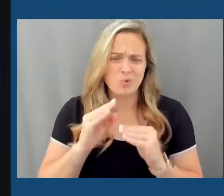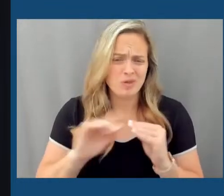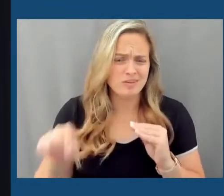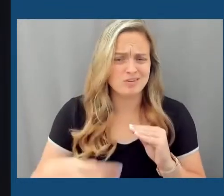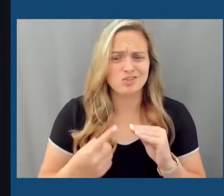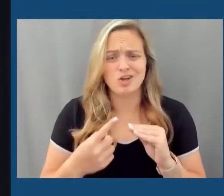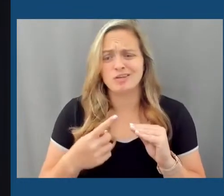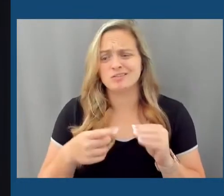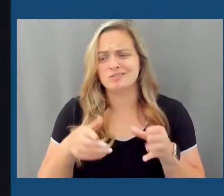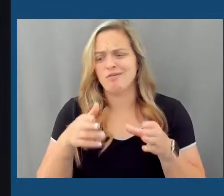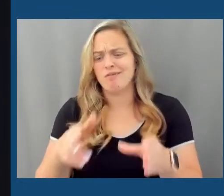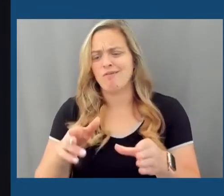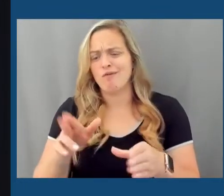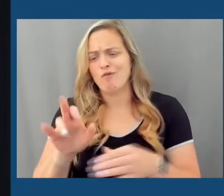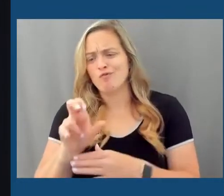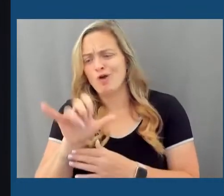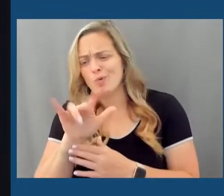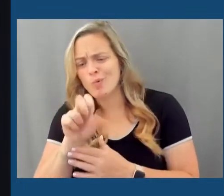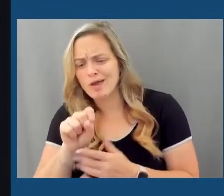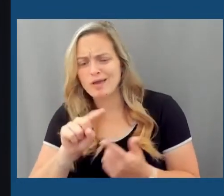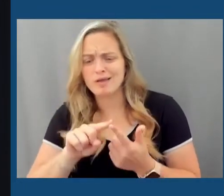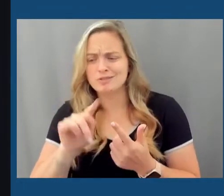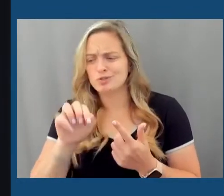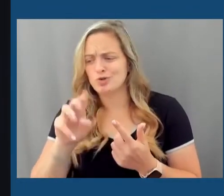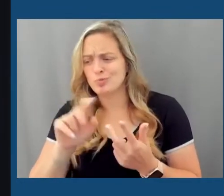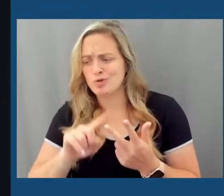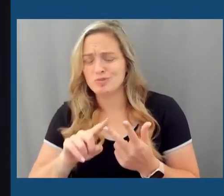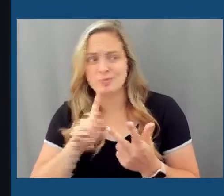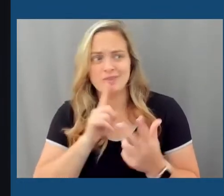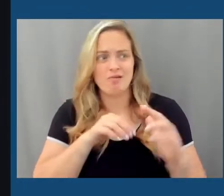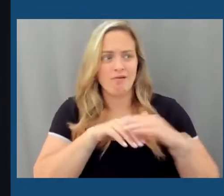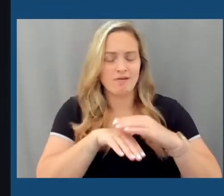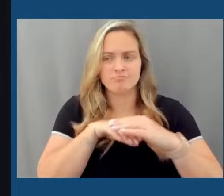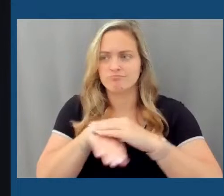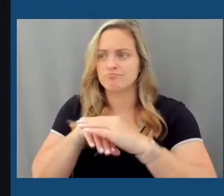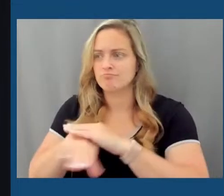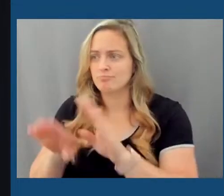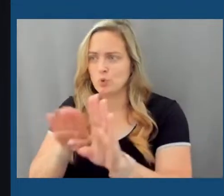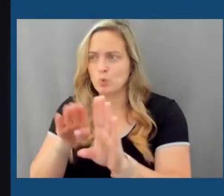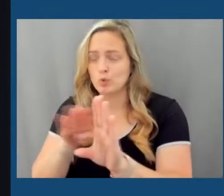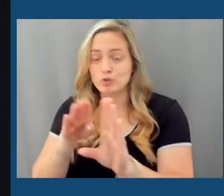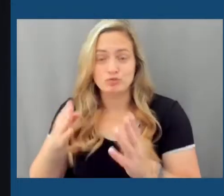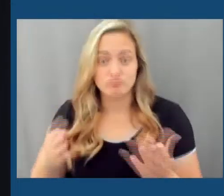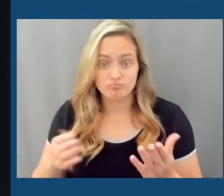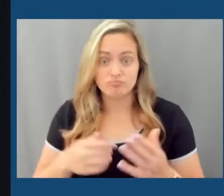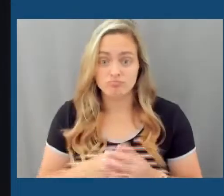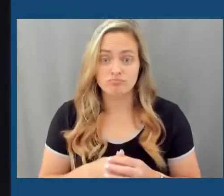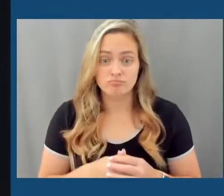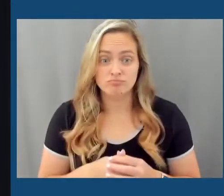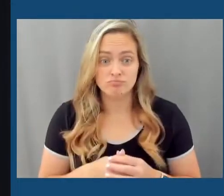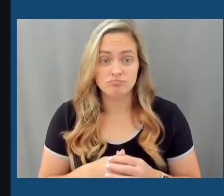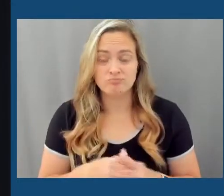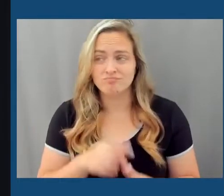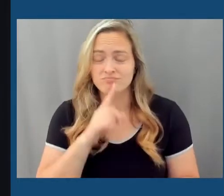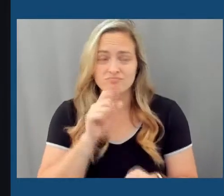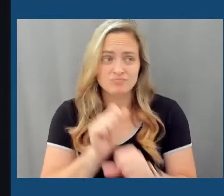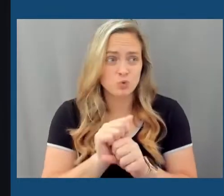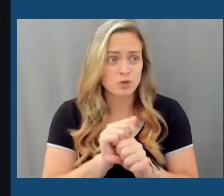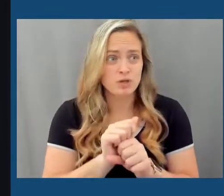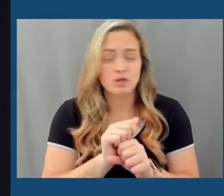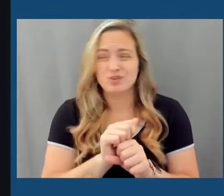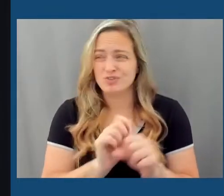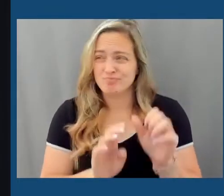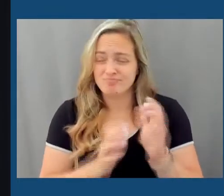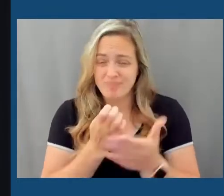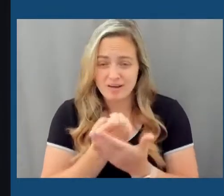and terminals. Airports are truly gateways, front doors, if you will, that truly lead to economic development